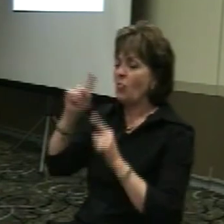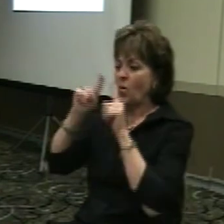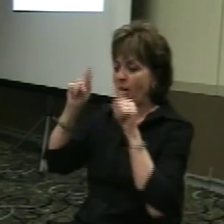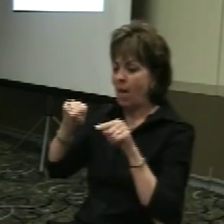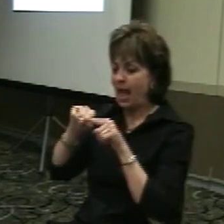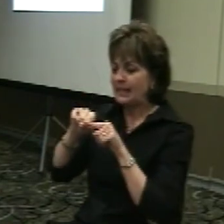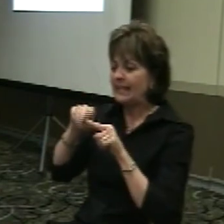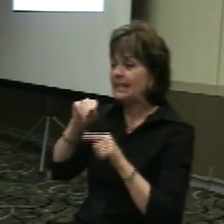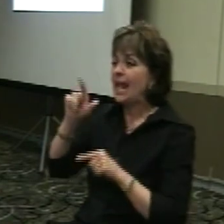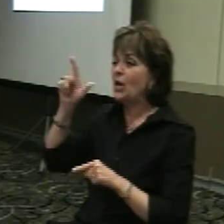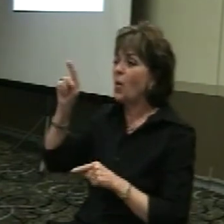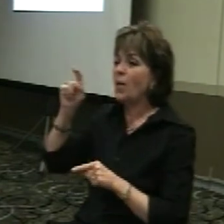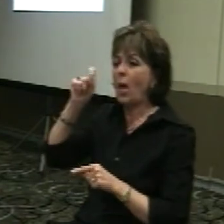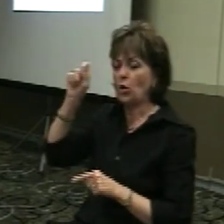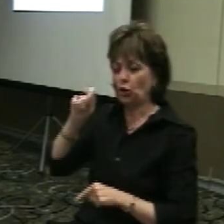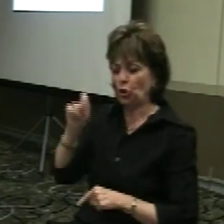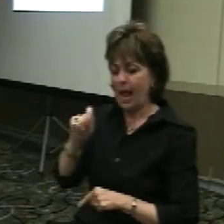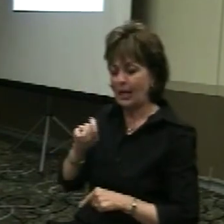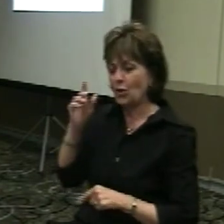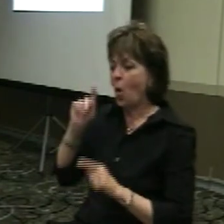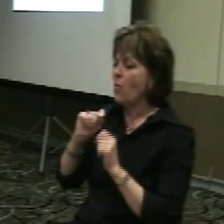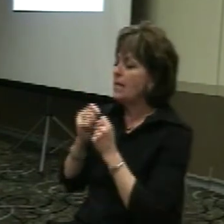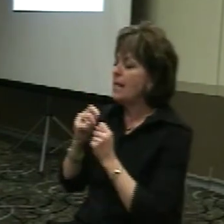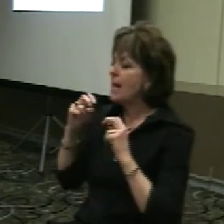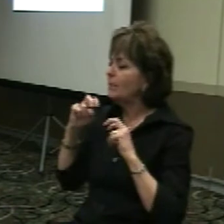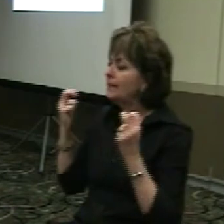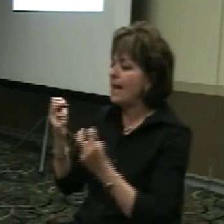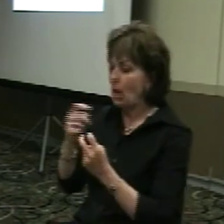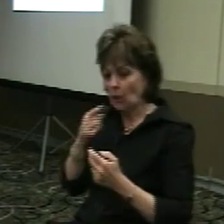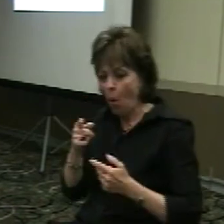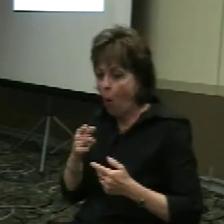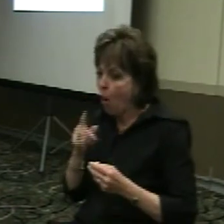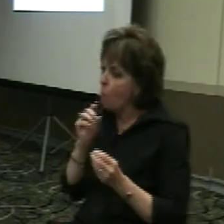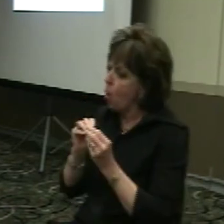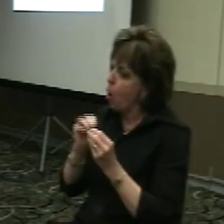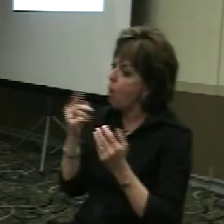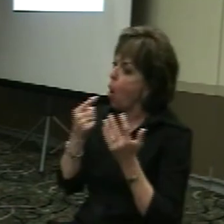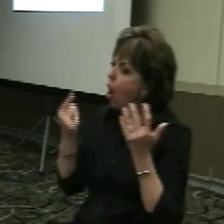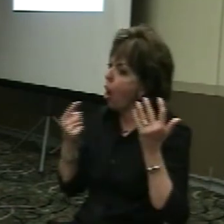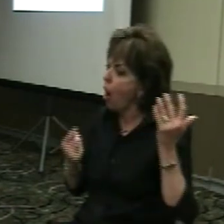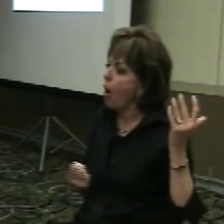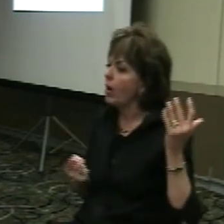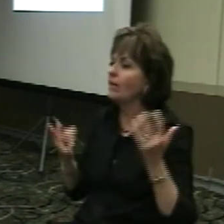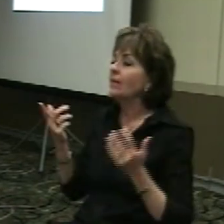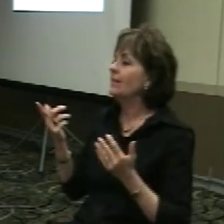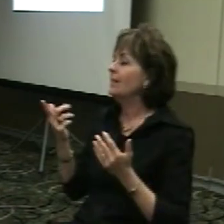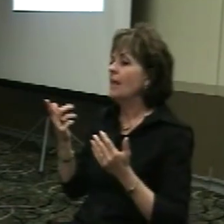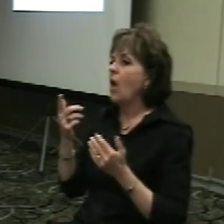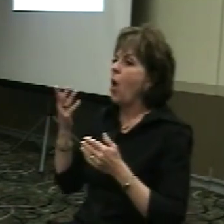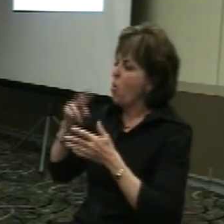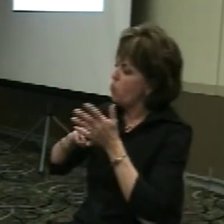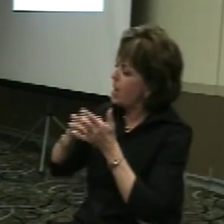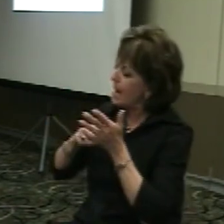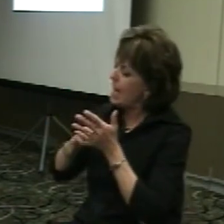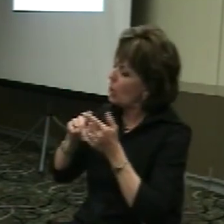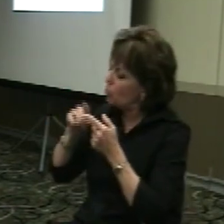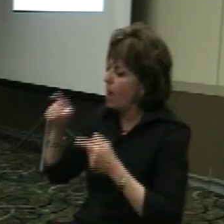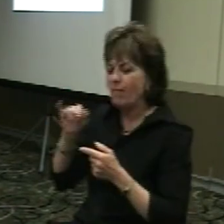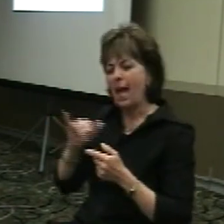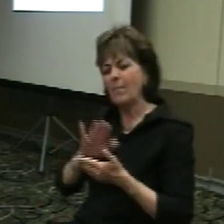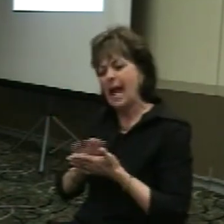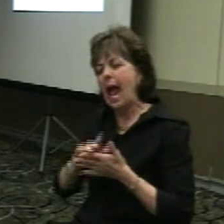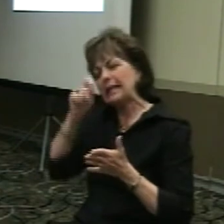them are checked. And but the team sat down and said, well, would you do better with more time? Yeah, more time would be good. All right? How about if we read them? Yeah, let's read the material to him because that would be